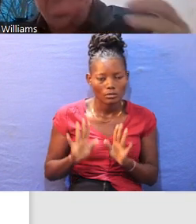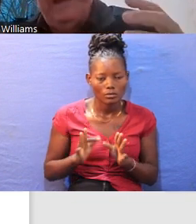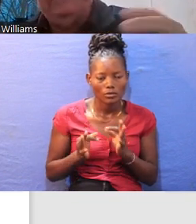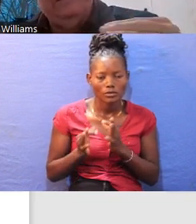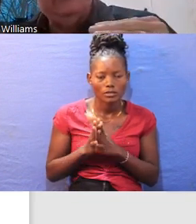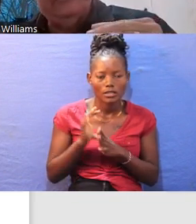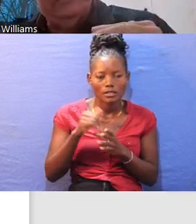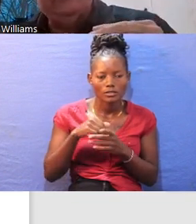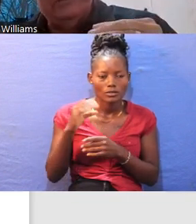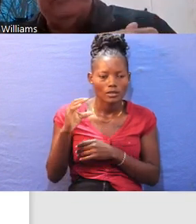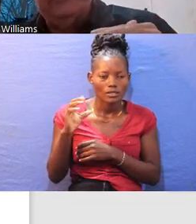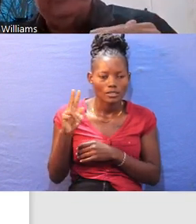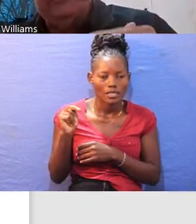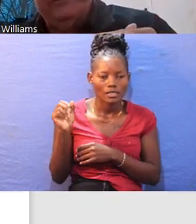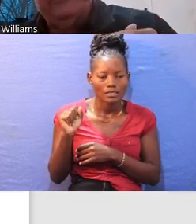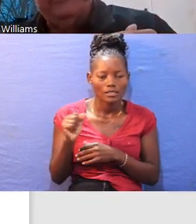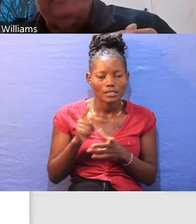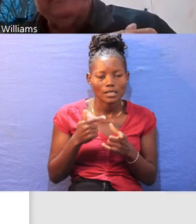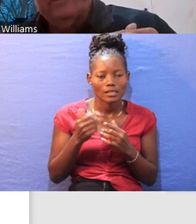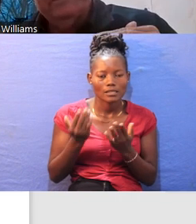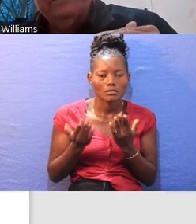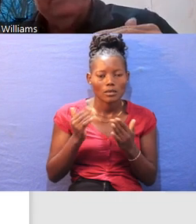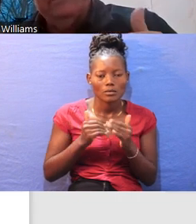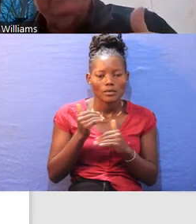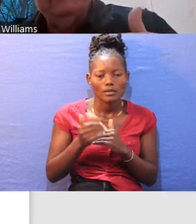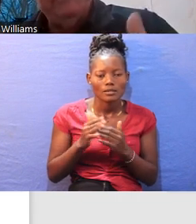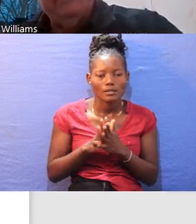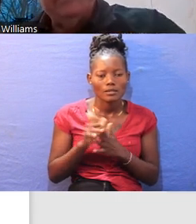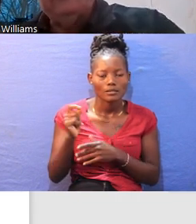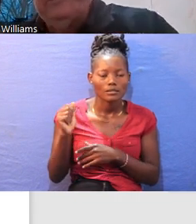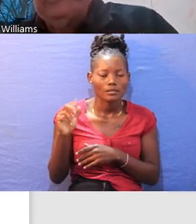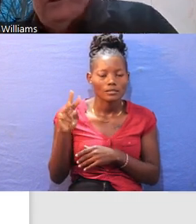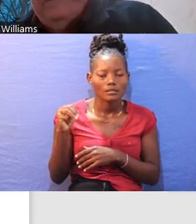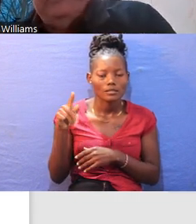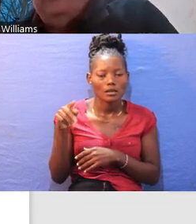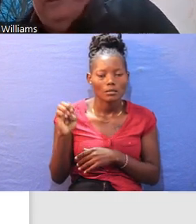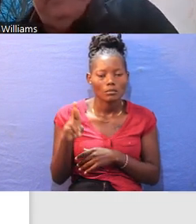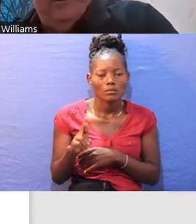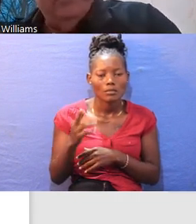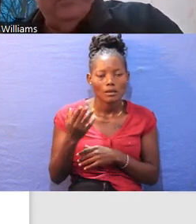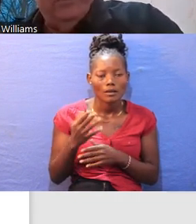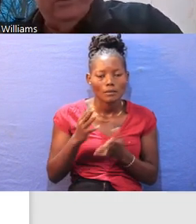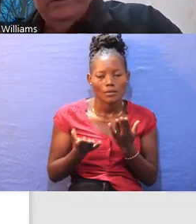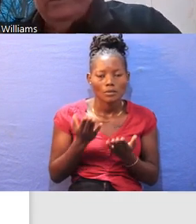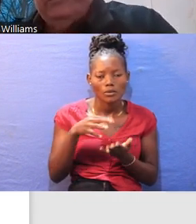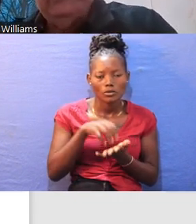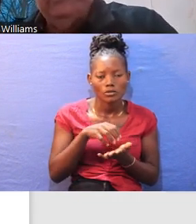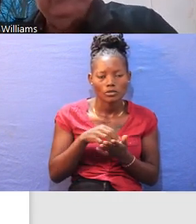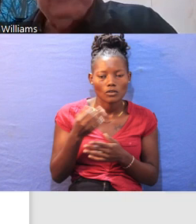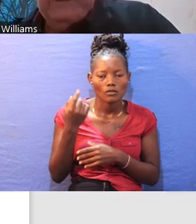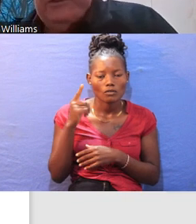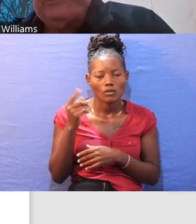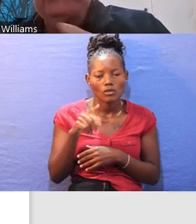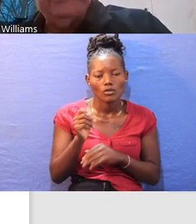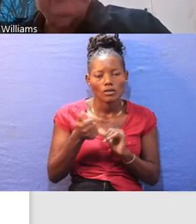are all demanding, certainly for your central nervous system. Then maybe the next day, Charlie might do tempo or You could